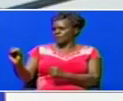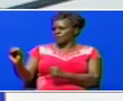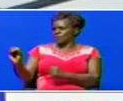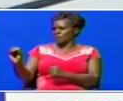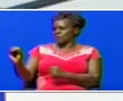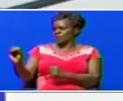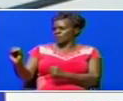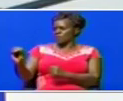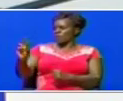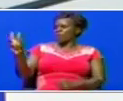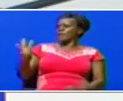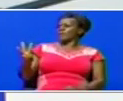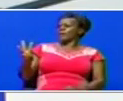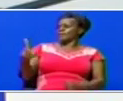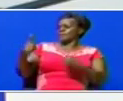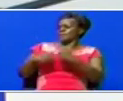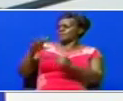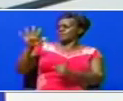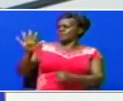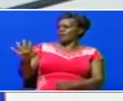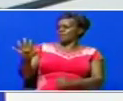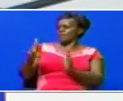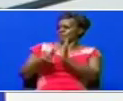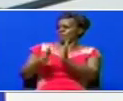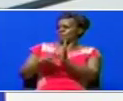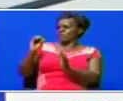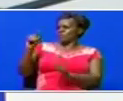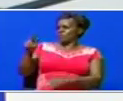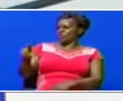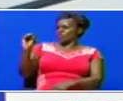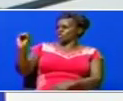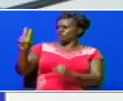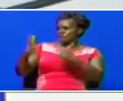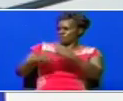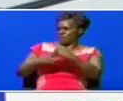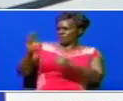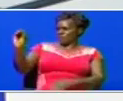Michael Wainaina, 65, representing 0.07%.